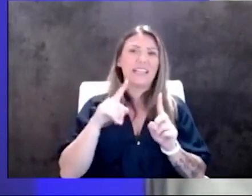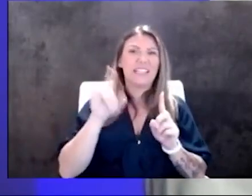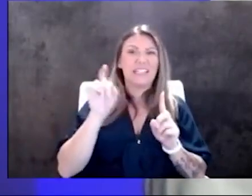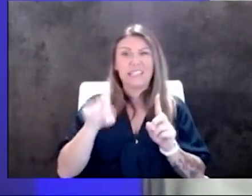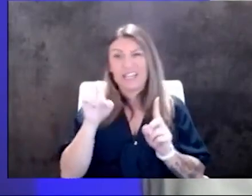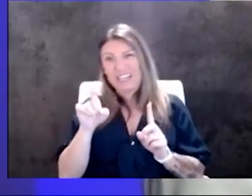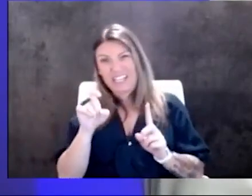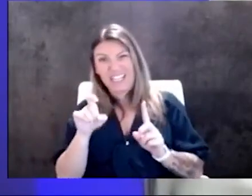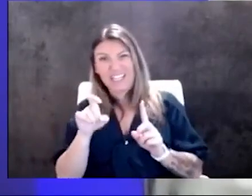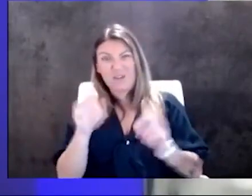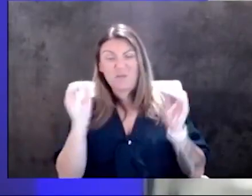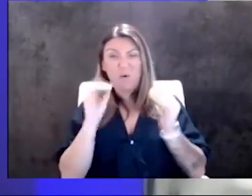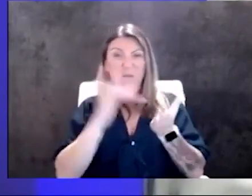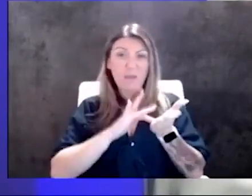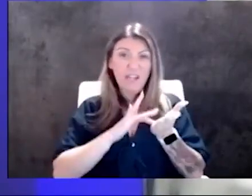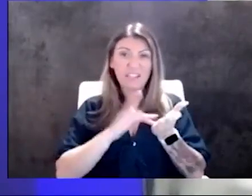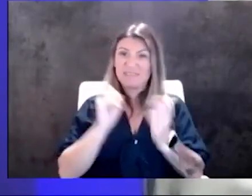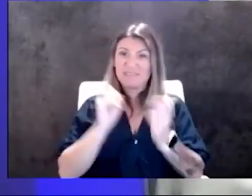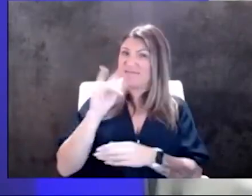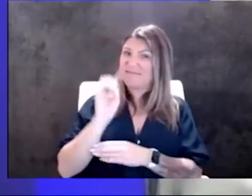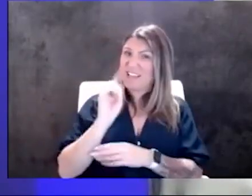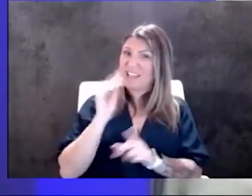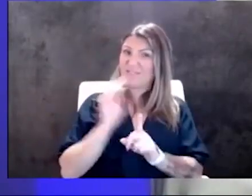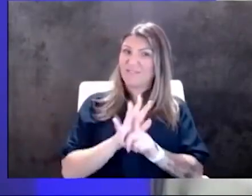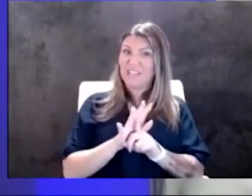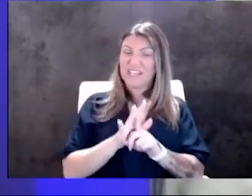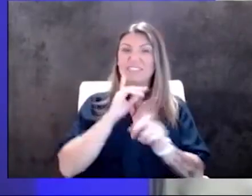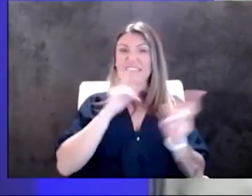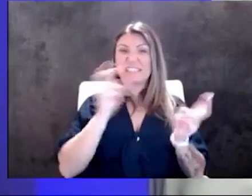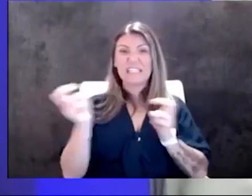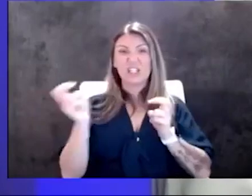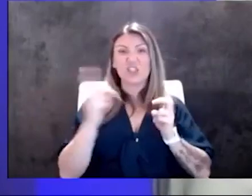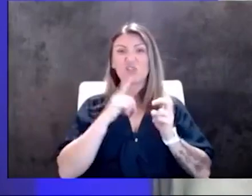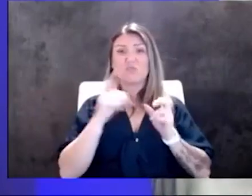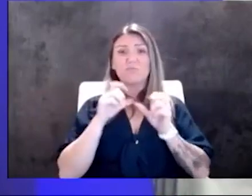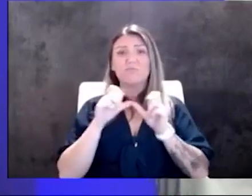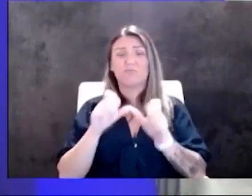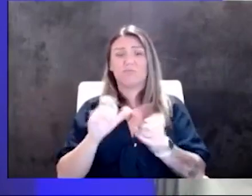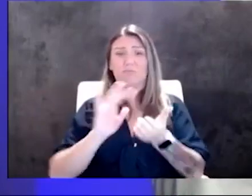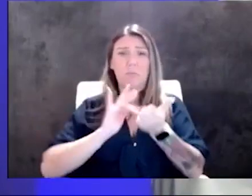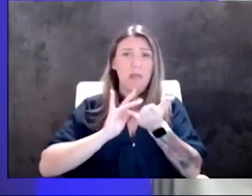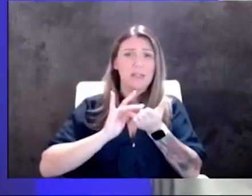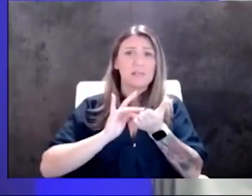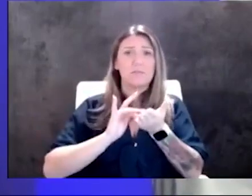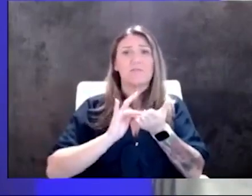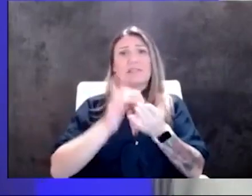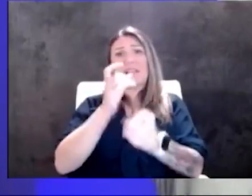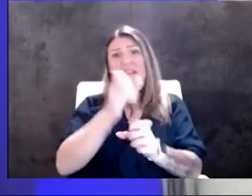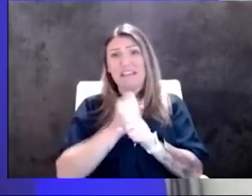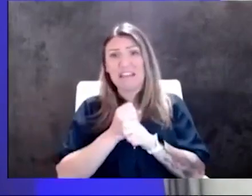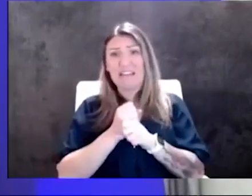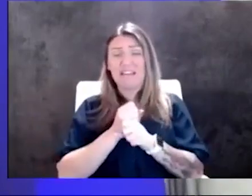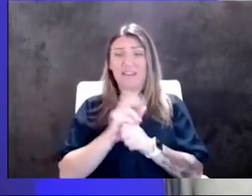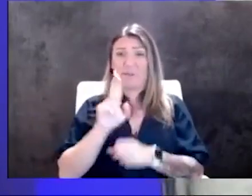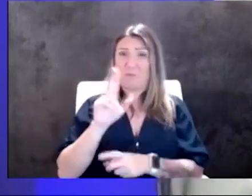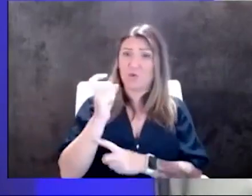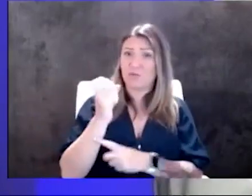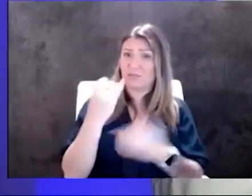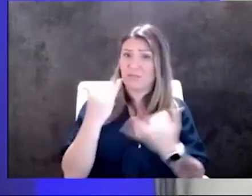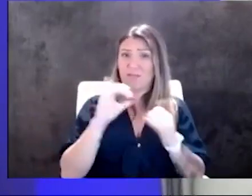effects. I'm having, issues with obtaining medications. Getting opioid prescriptions is really challenging now too. Then they'll come to us